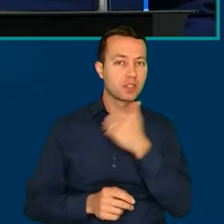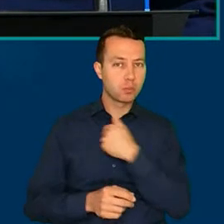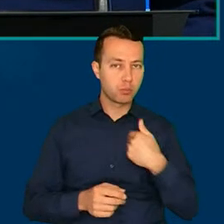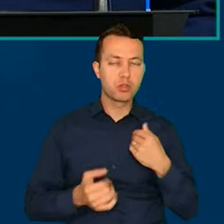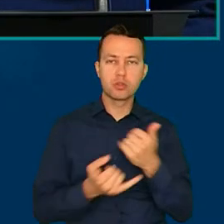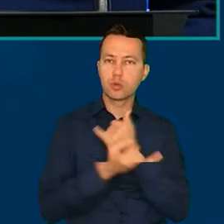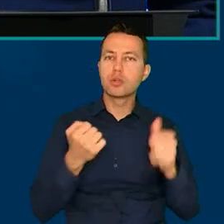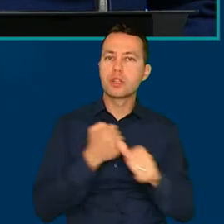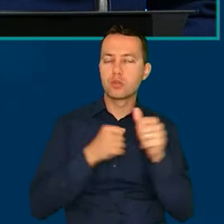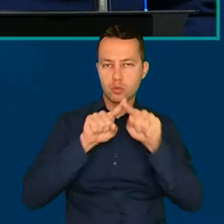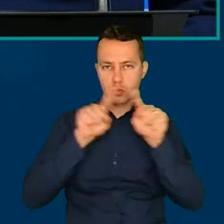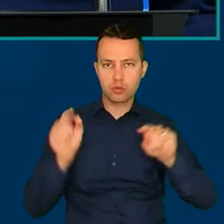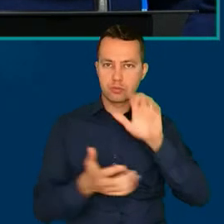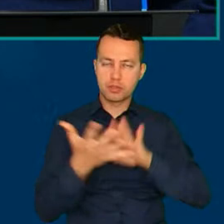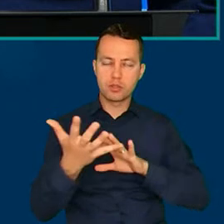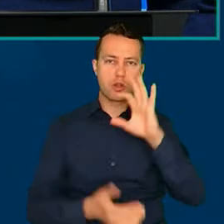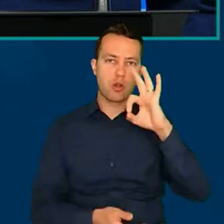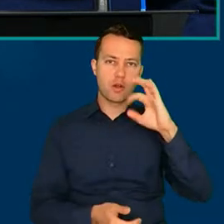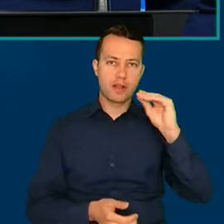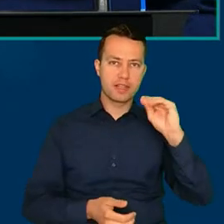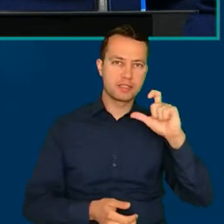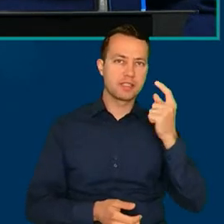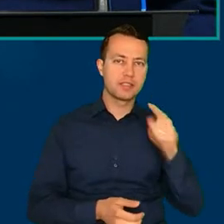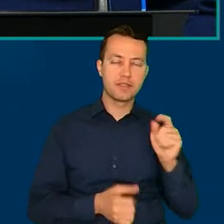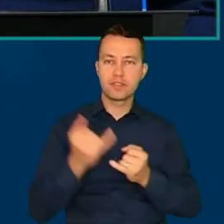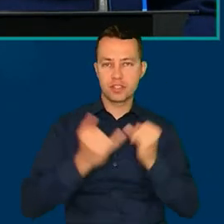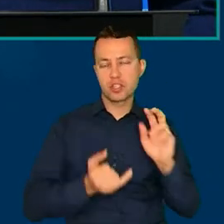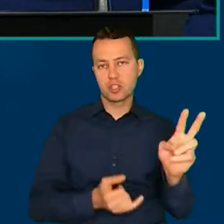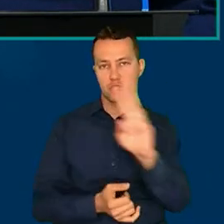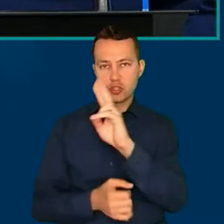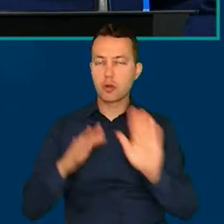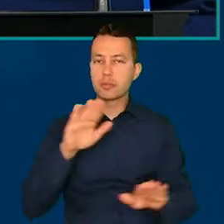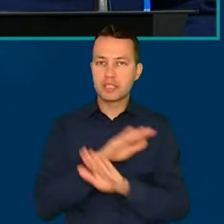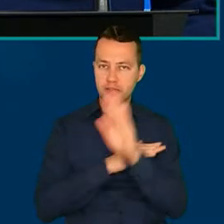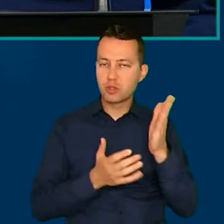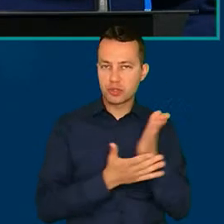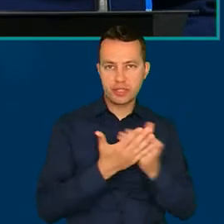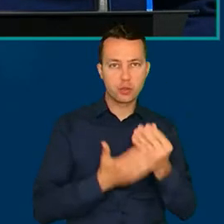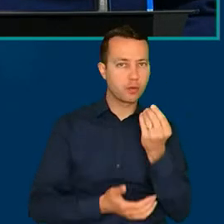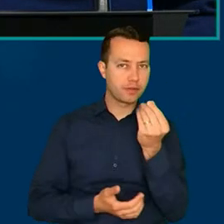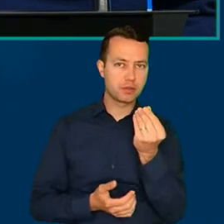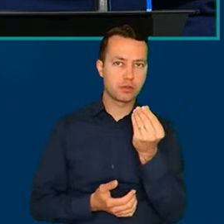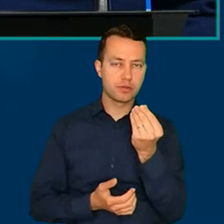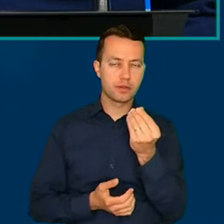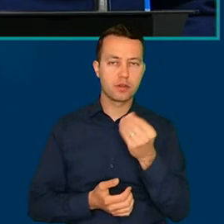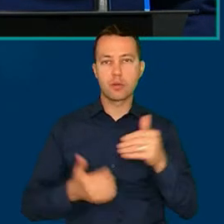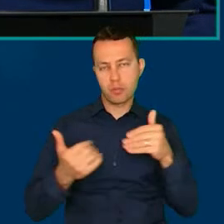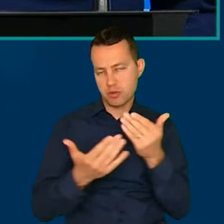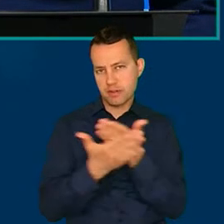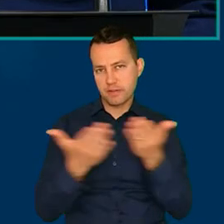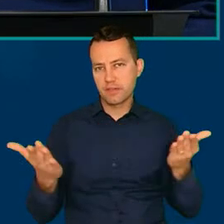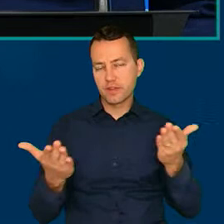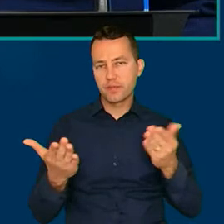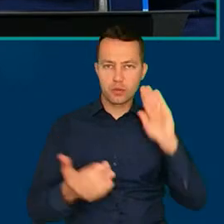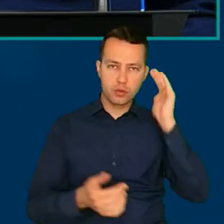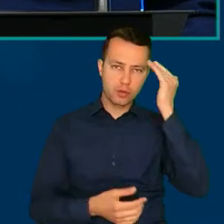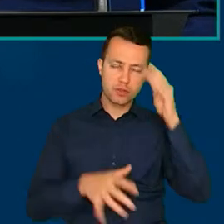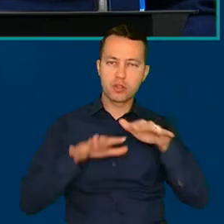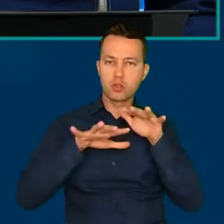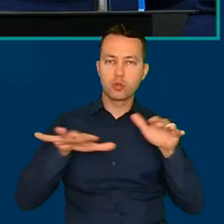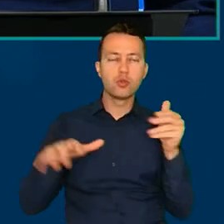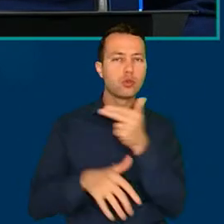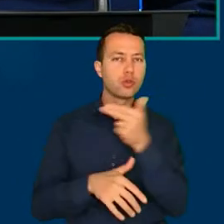that other documents, OECD documents, are also translated into Polish, and if we have representatives of finance today, you